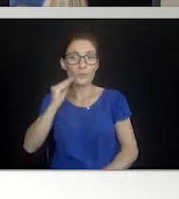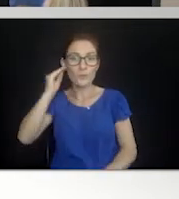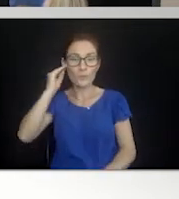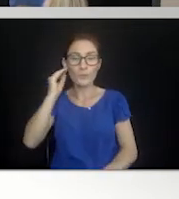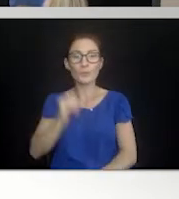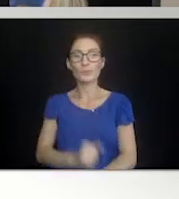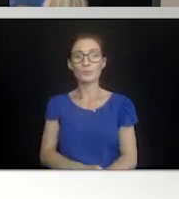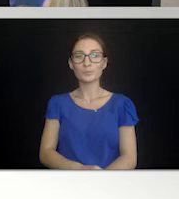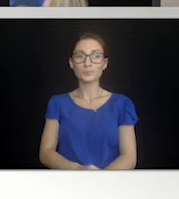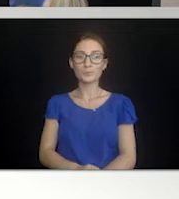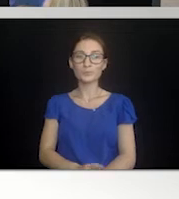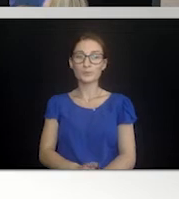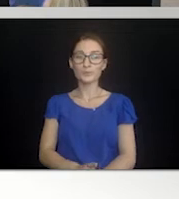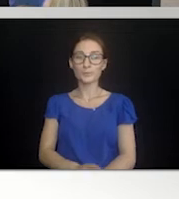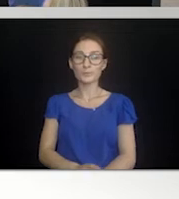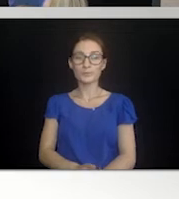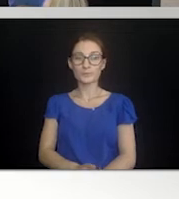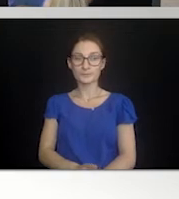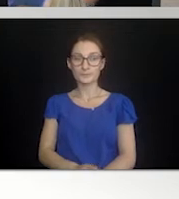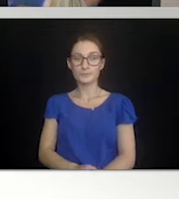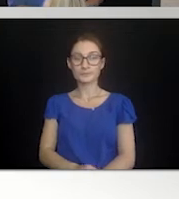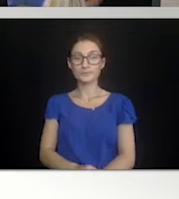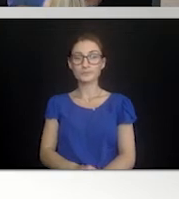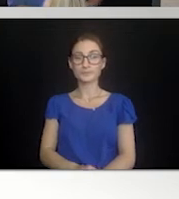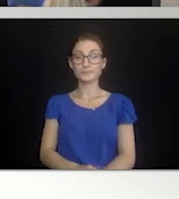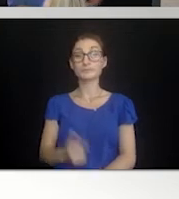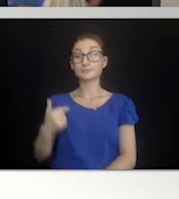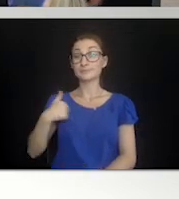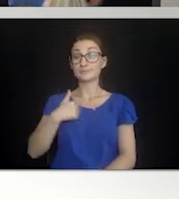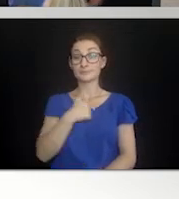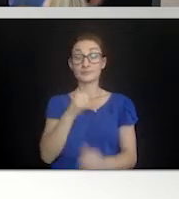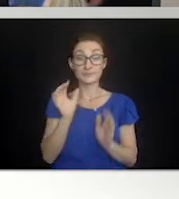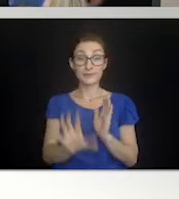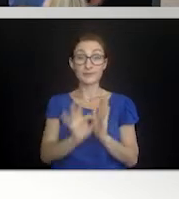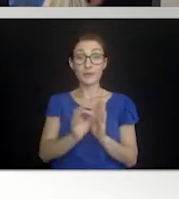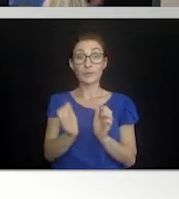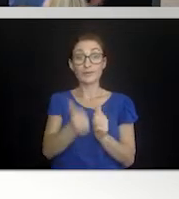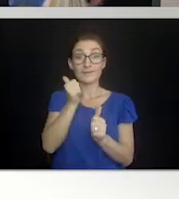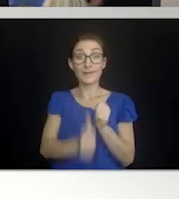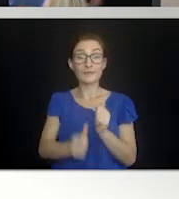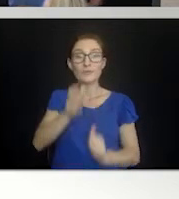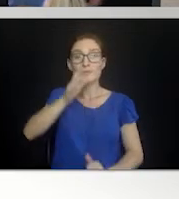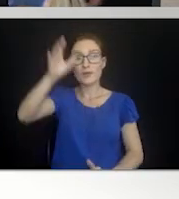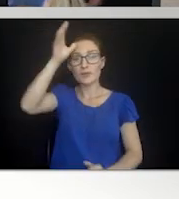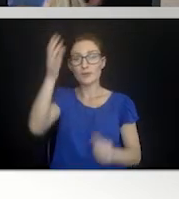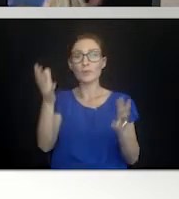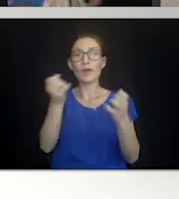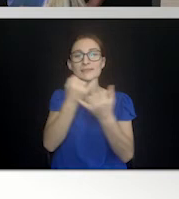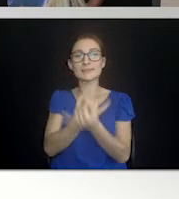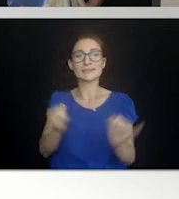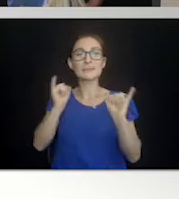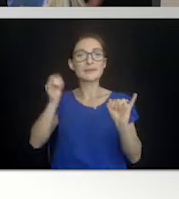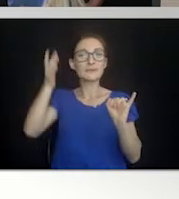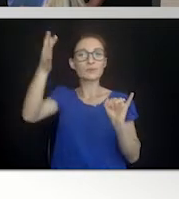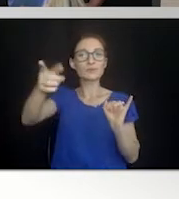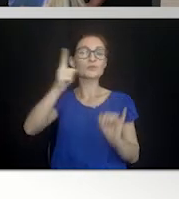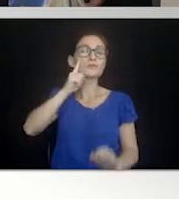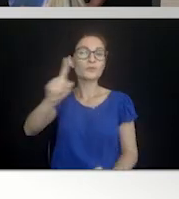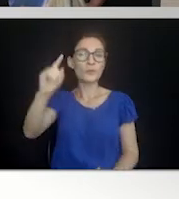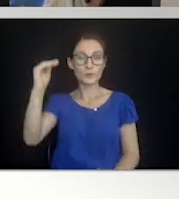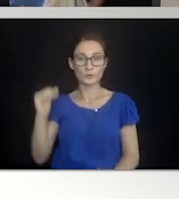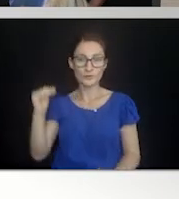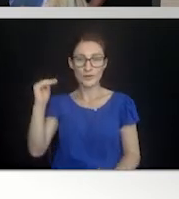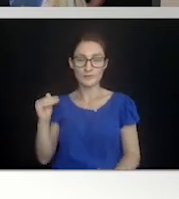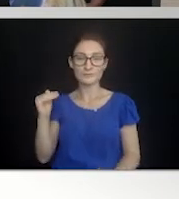home. And what's more important, what we have found, every parent wants an independent future for their child.